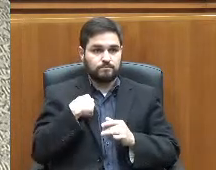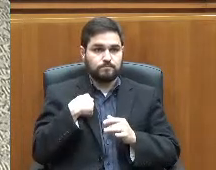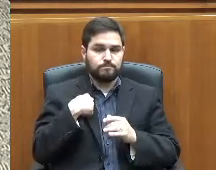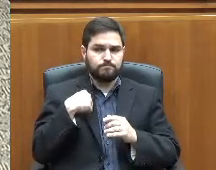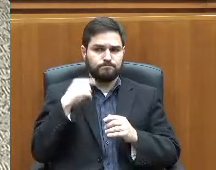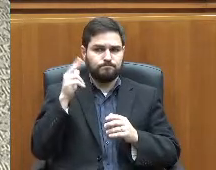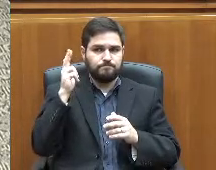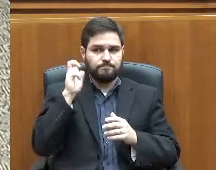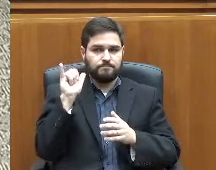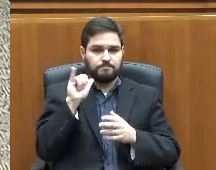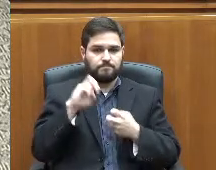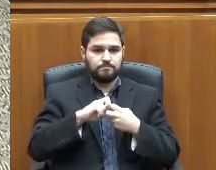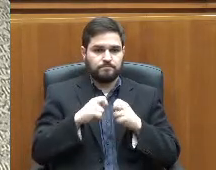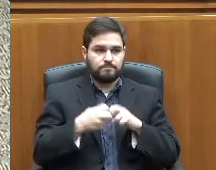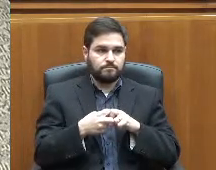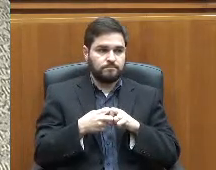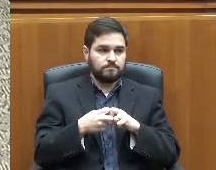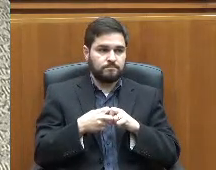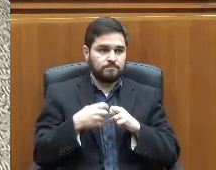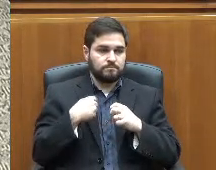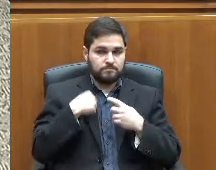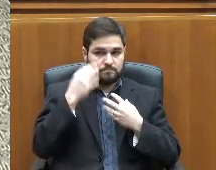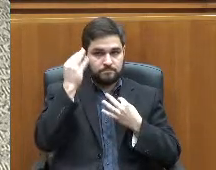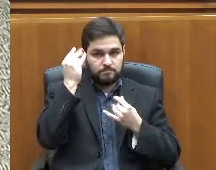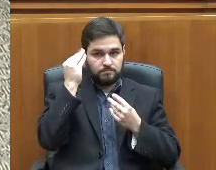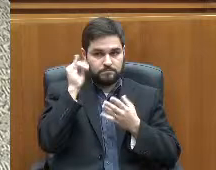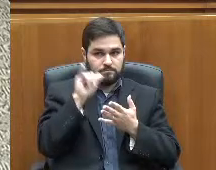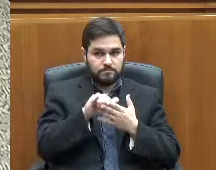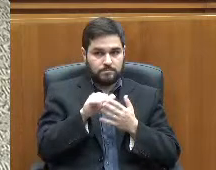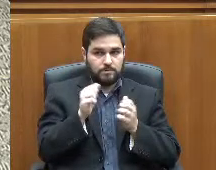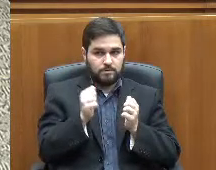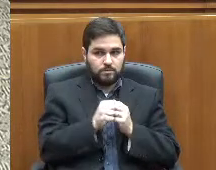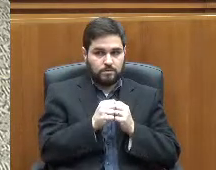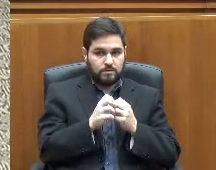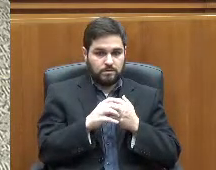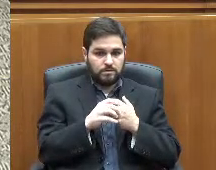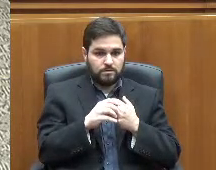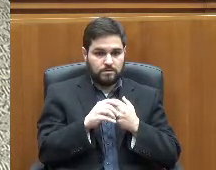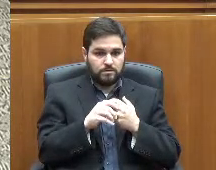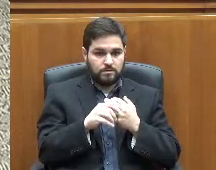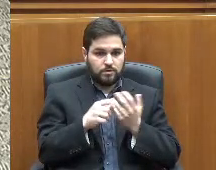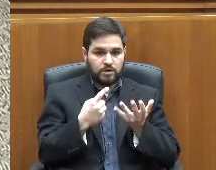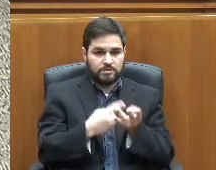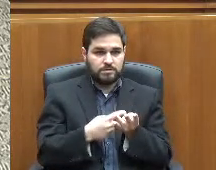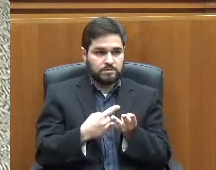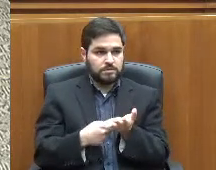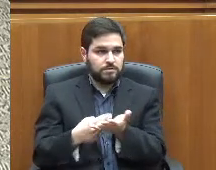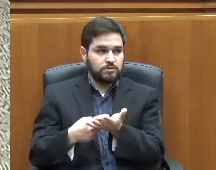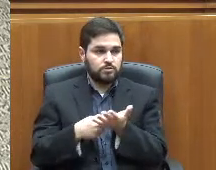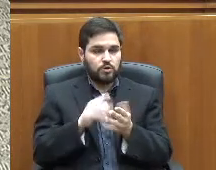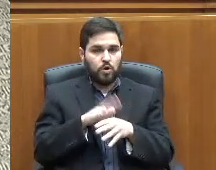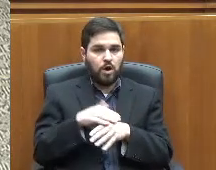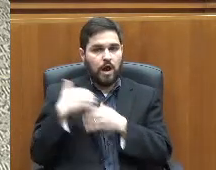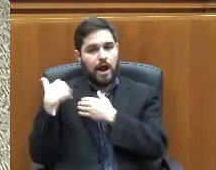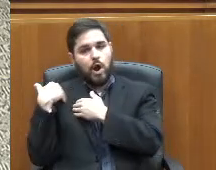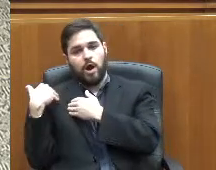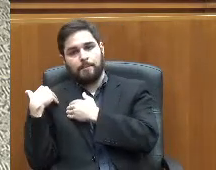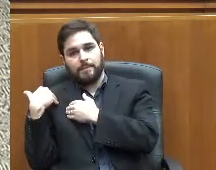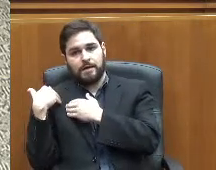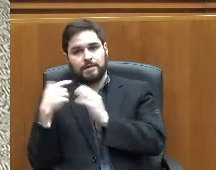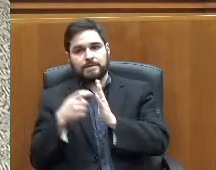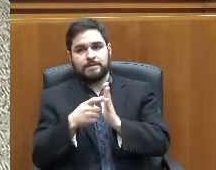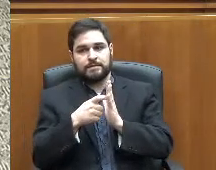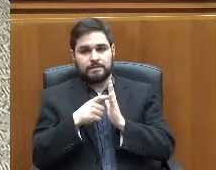sounds like a problem. And when I think about that in the context of our discussions around accountability,